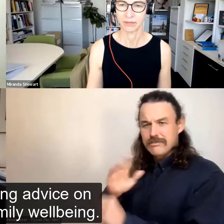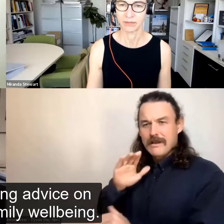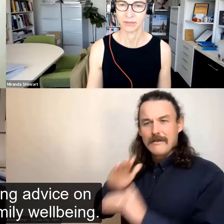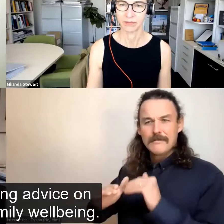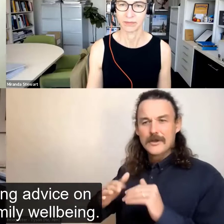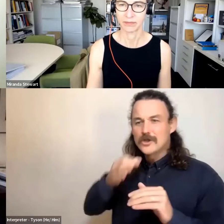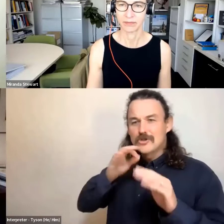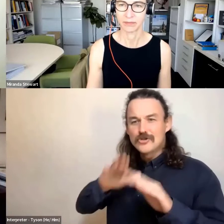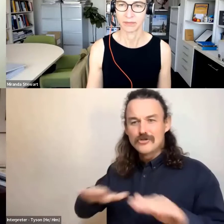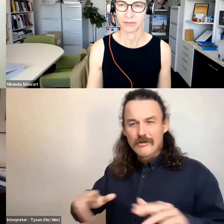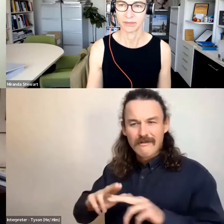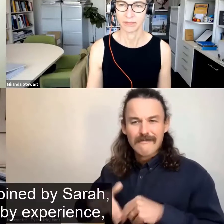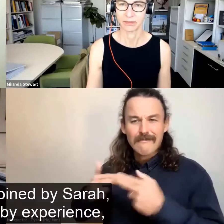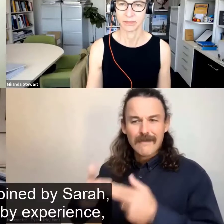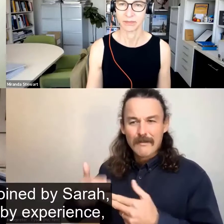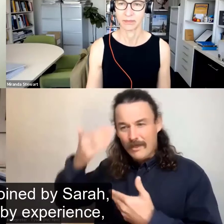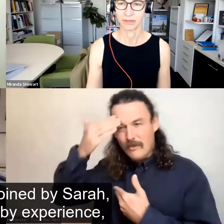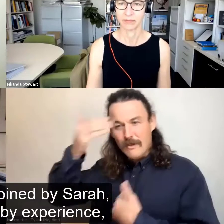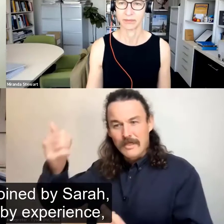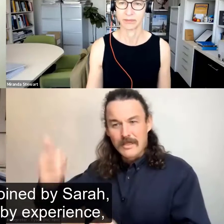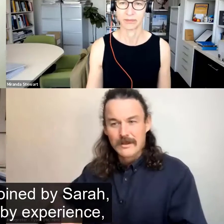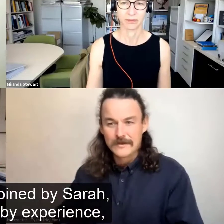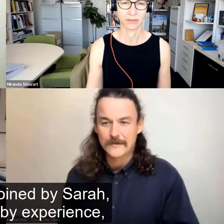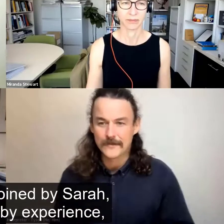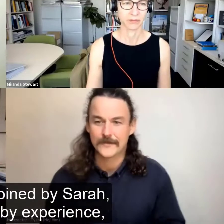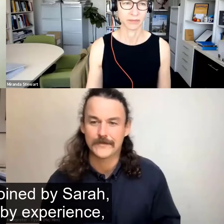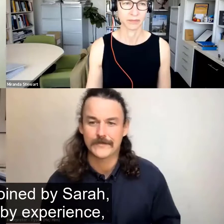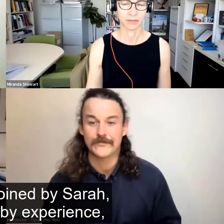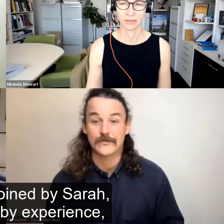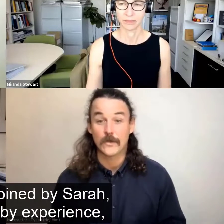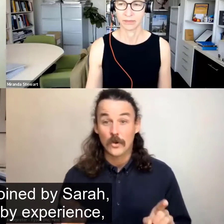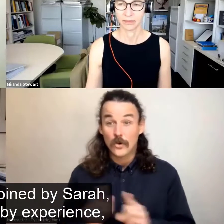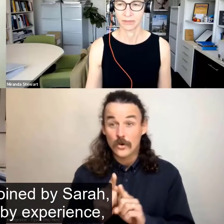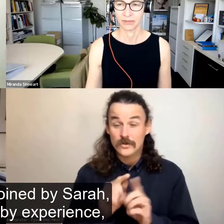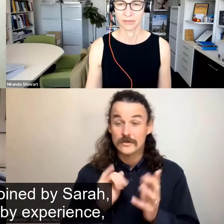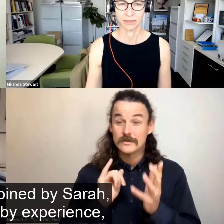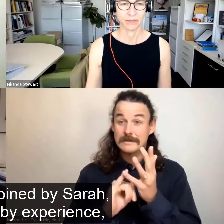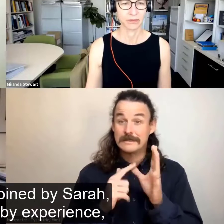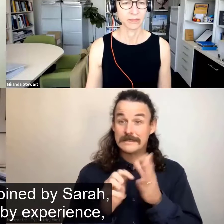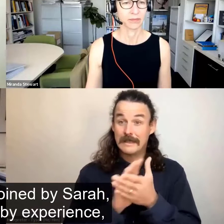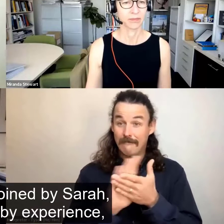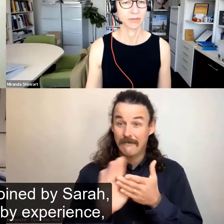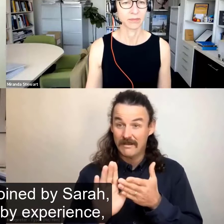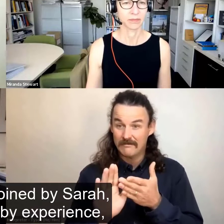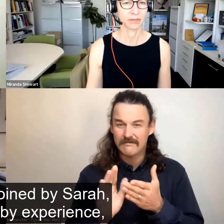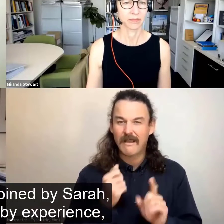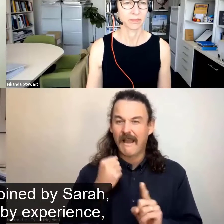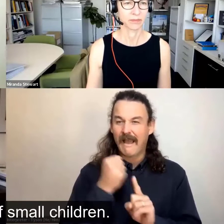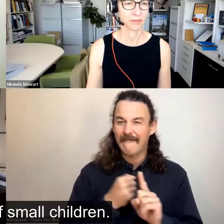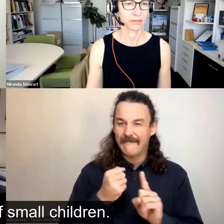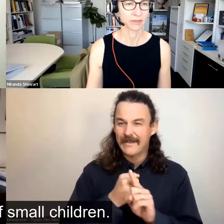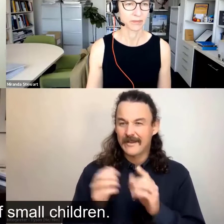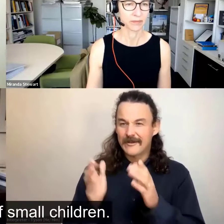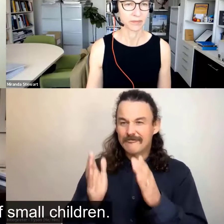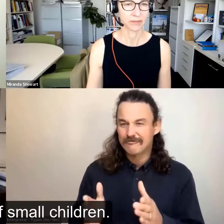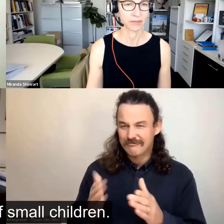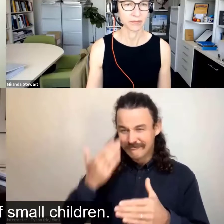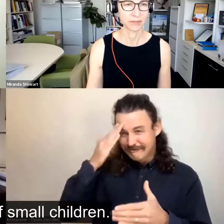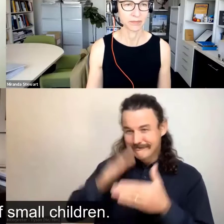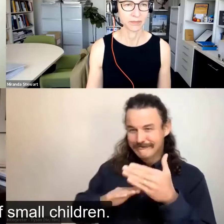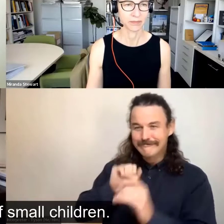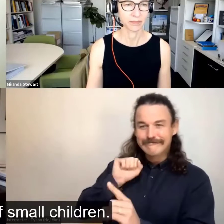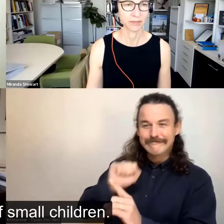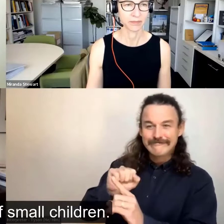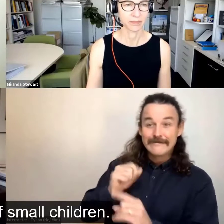family wellbeing. We also are joined by Sarah, an advocate by experience, single mum